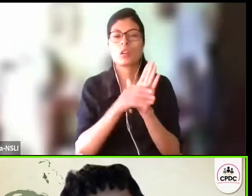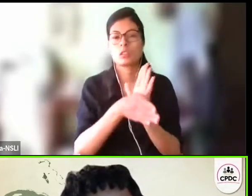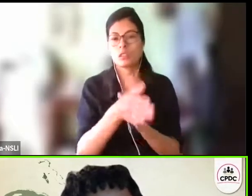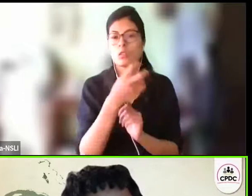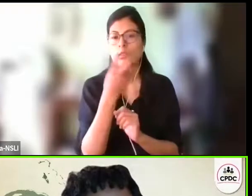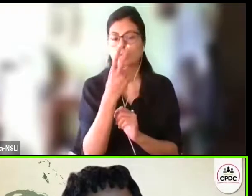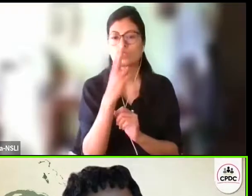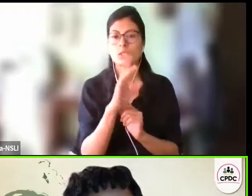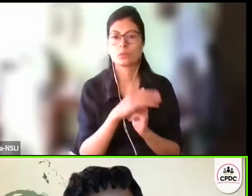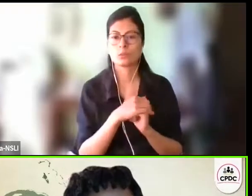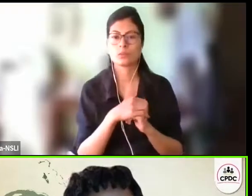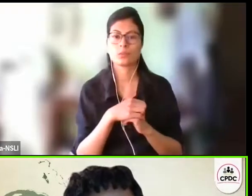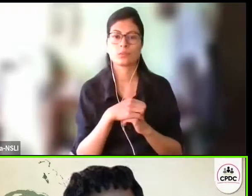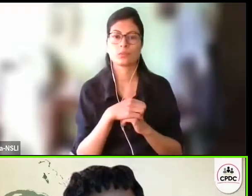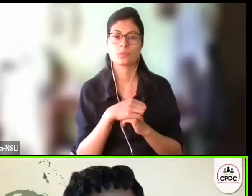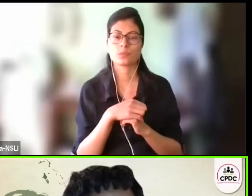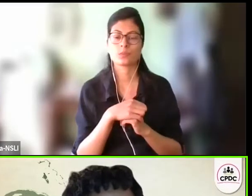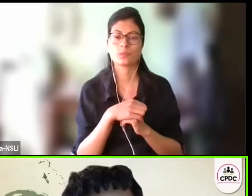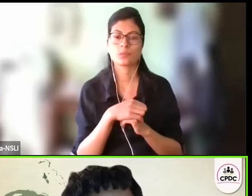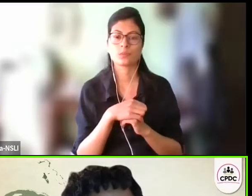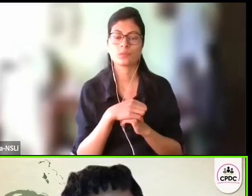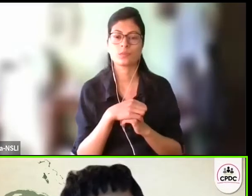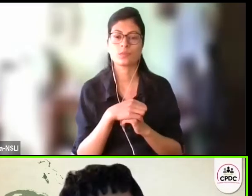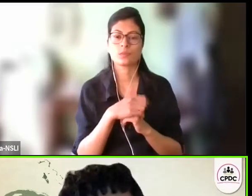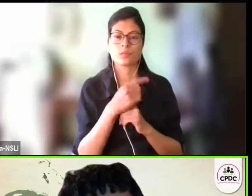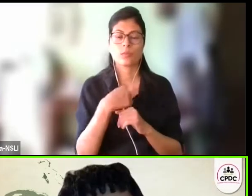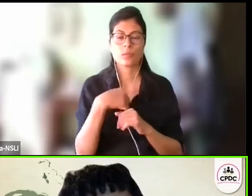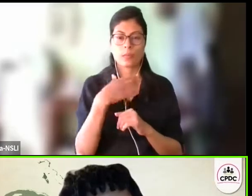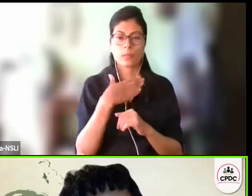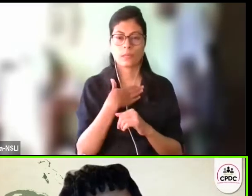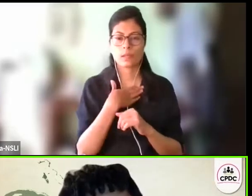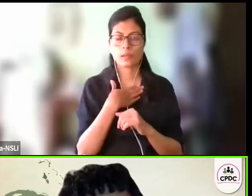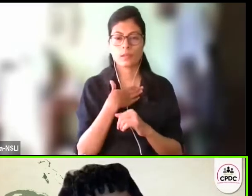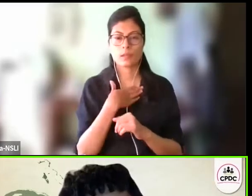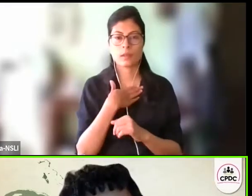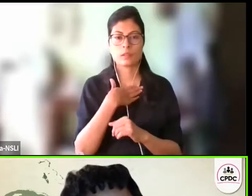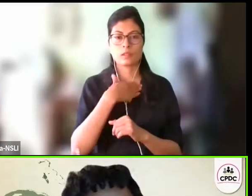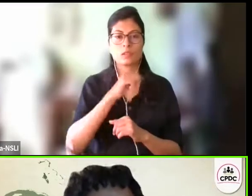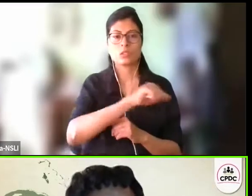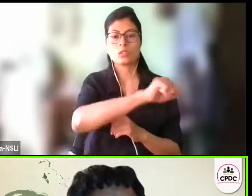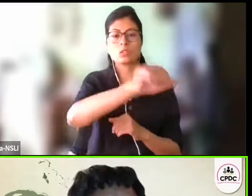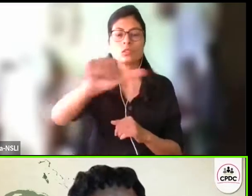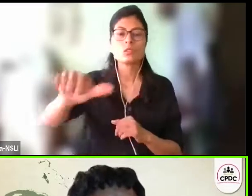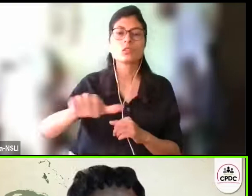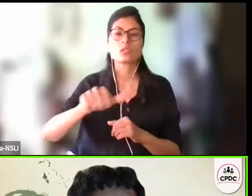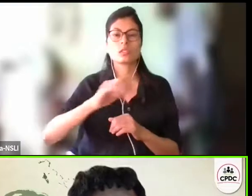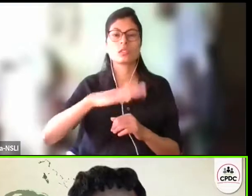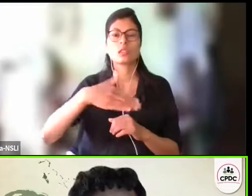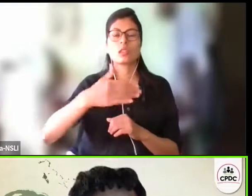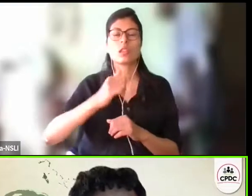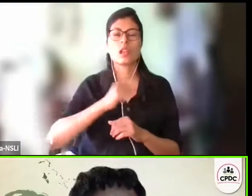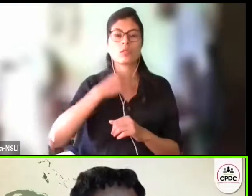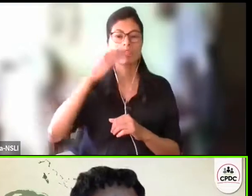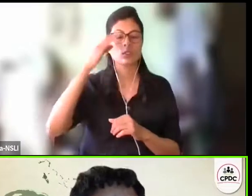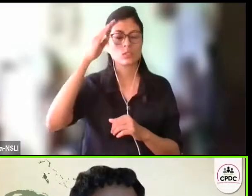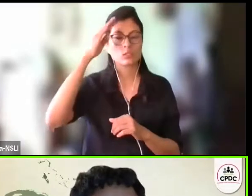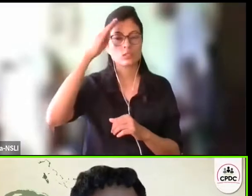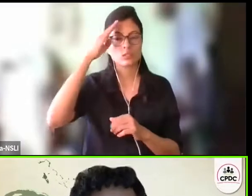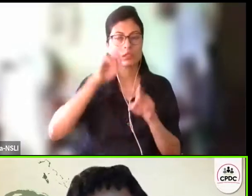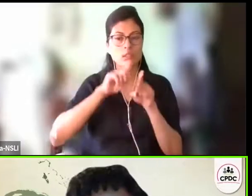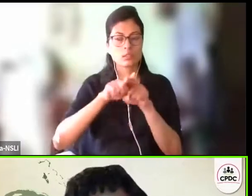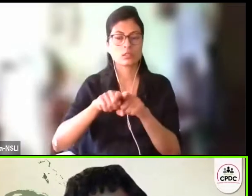public and equip them with the necessary tools to lobby and that would benefit them and increase their recovery.